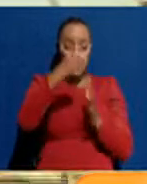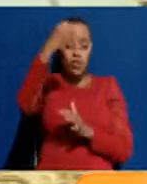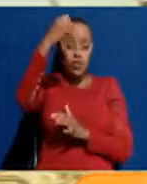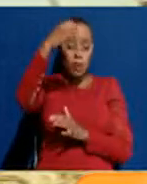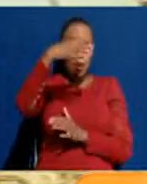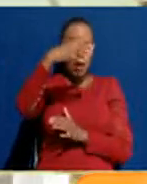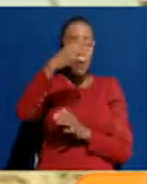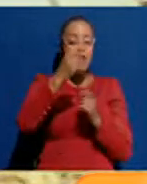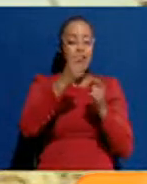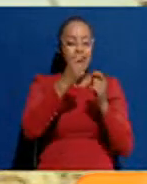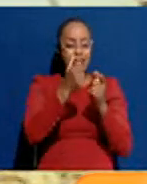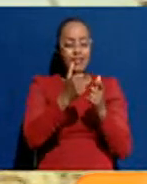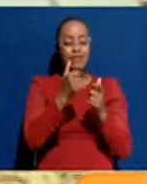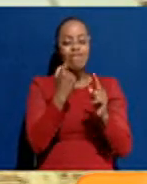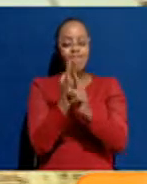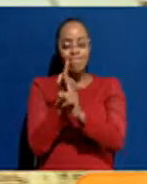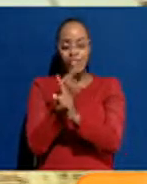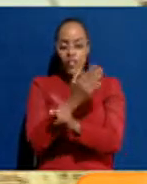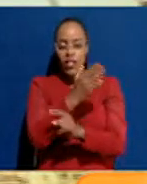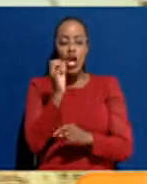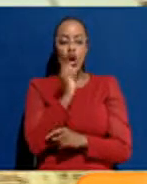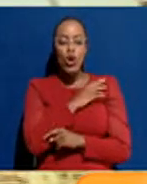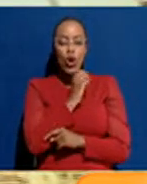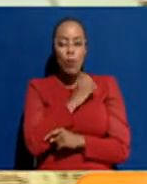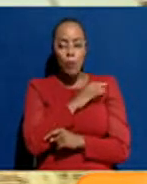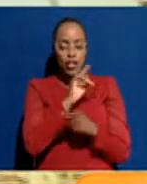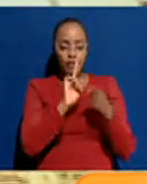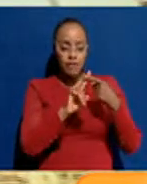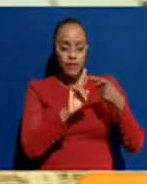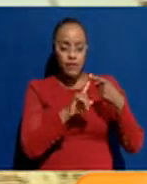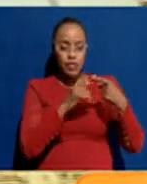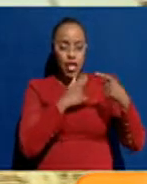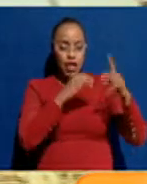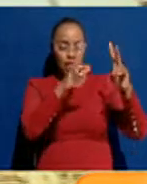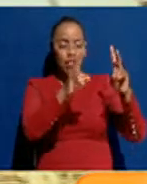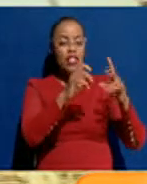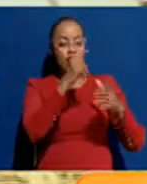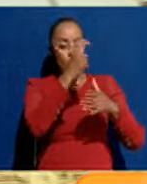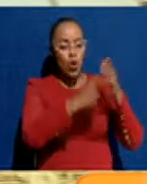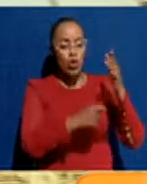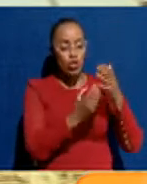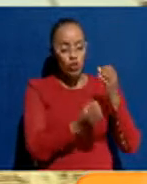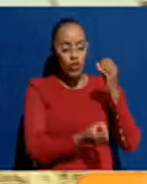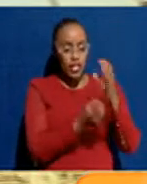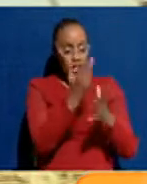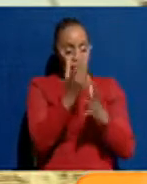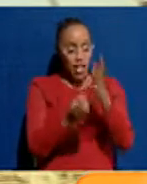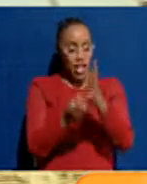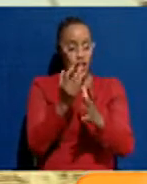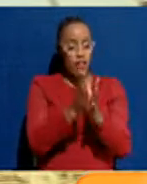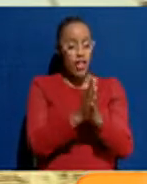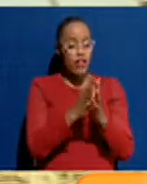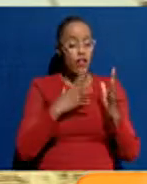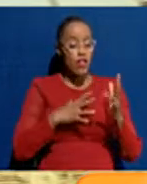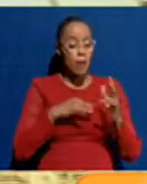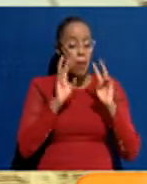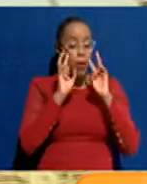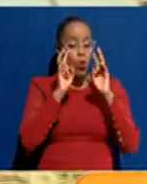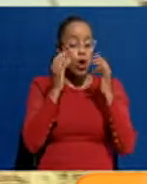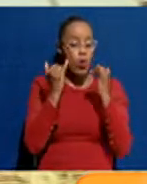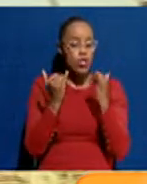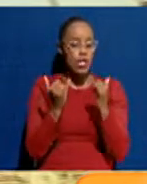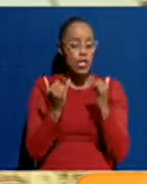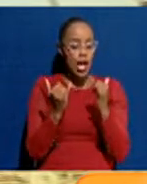there are a number of components. There is the part that goes to generation. And possibly for the viewers, of